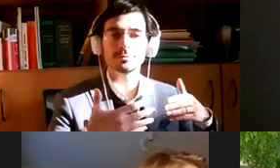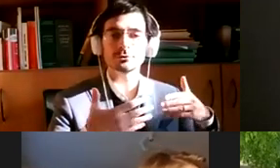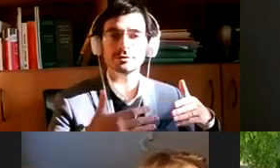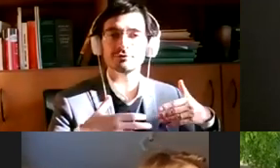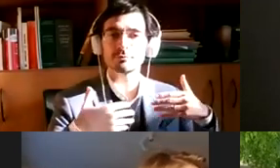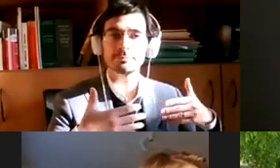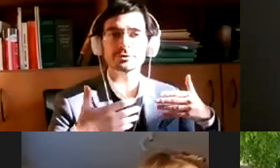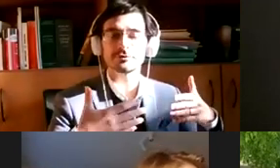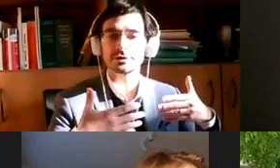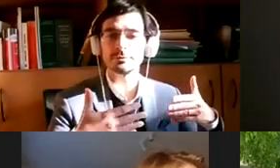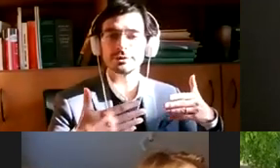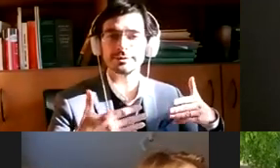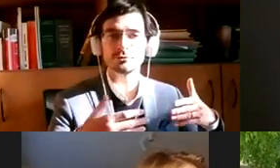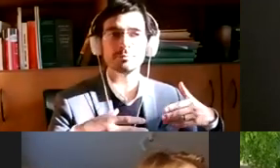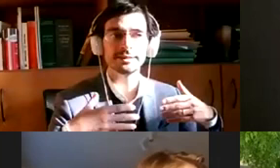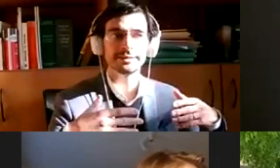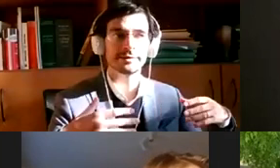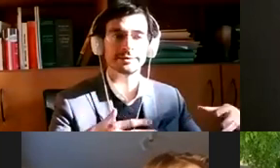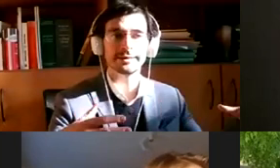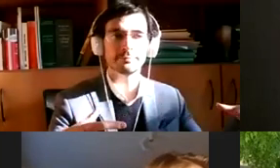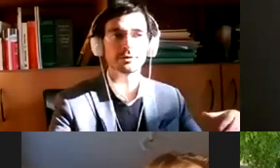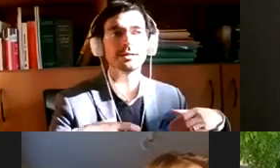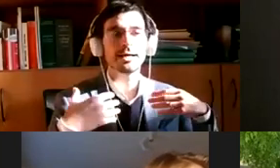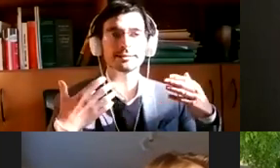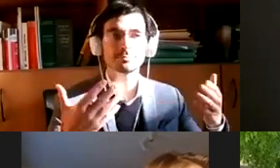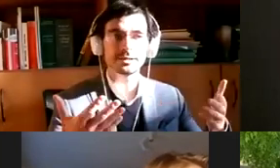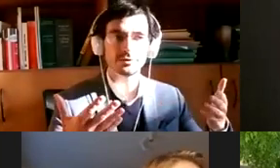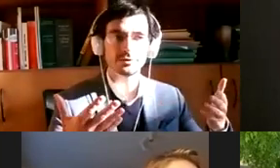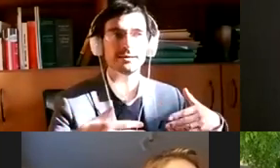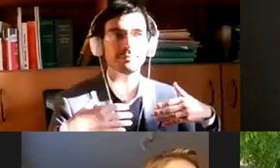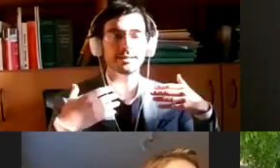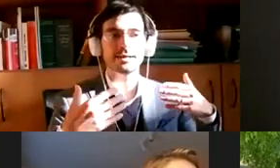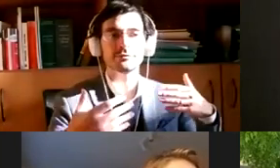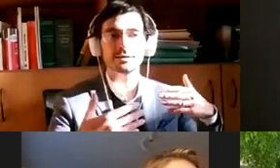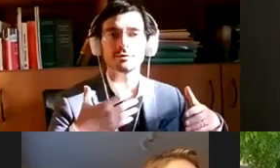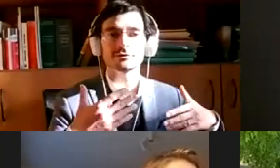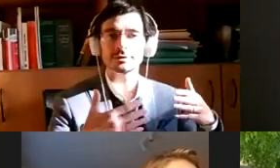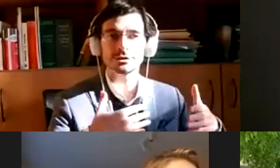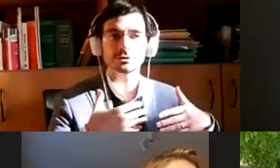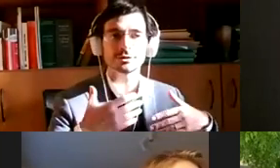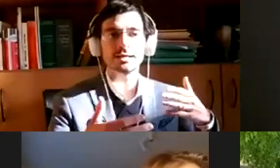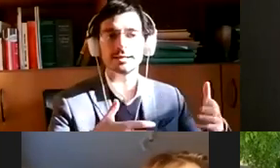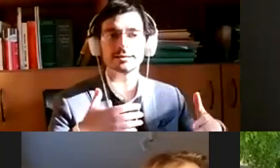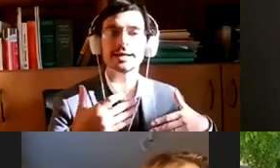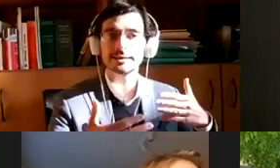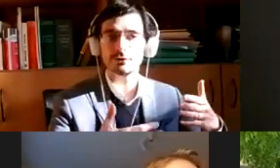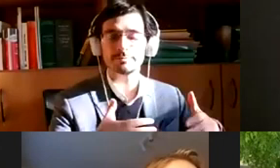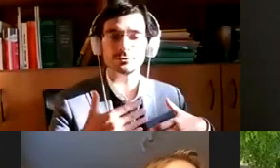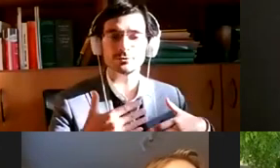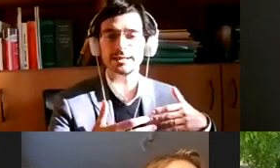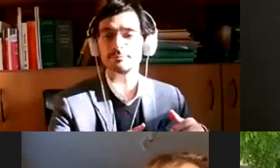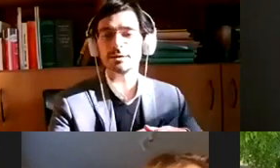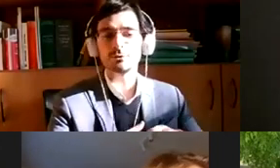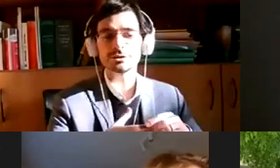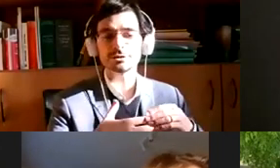have the opportunity for members of the community to be there at the table and speak with them and have a confrontation and a dialogue